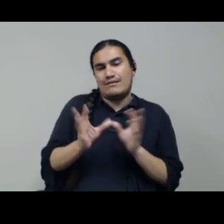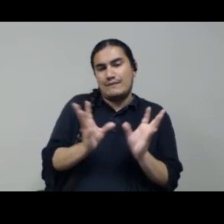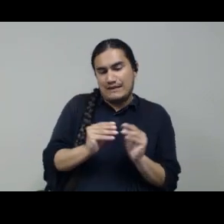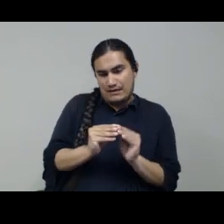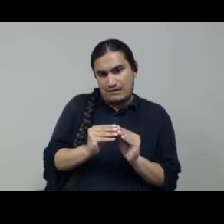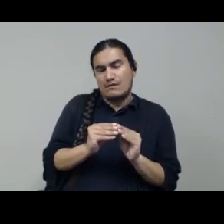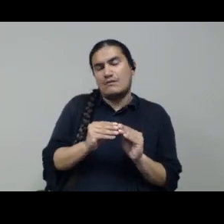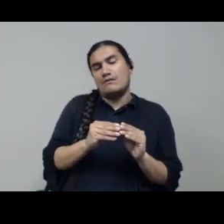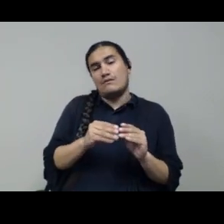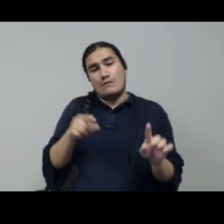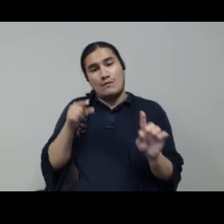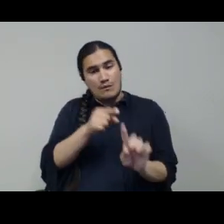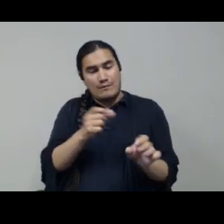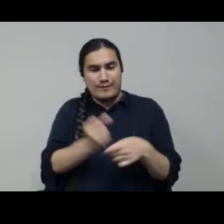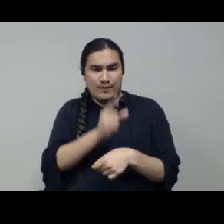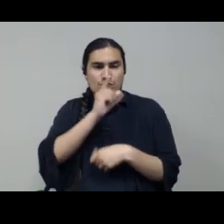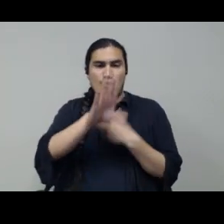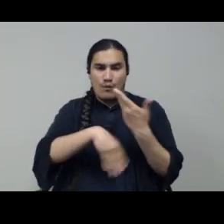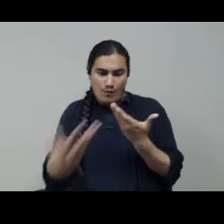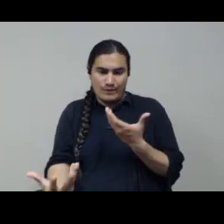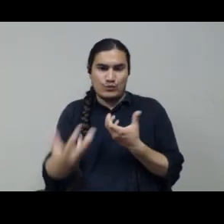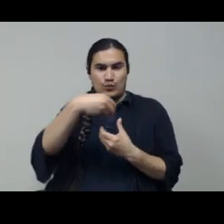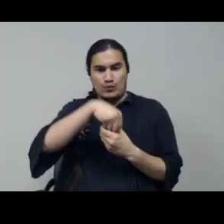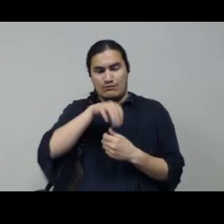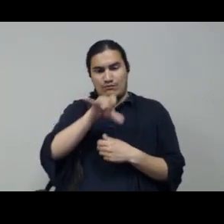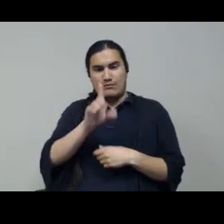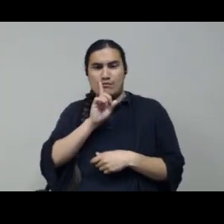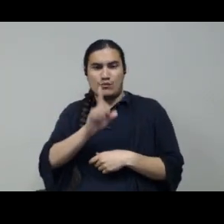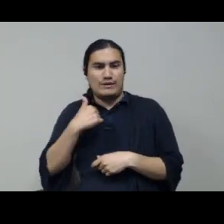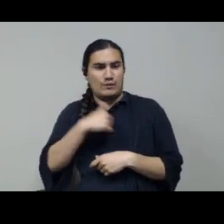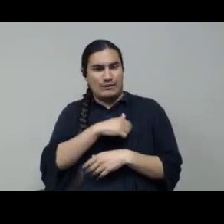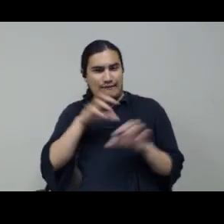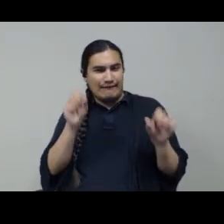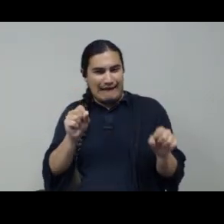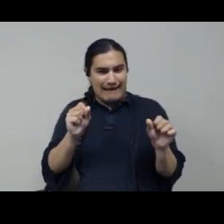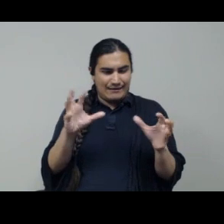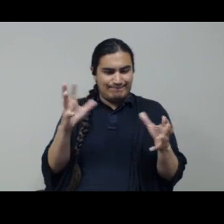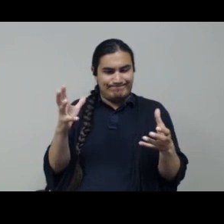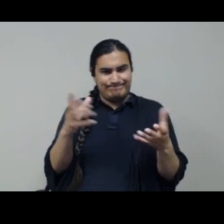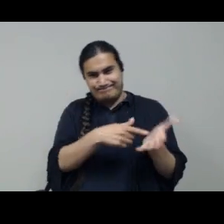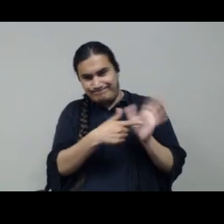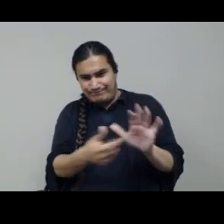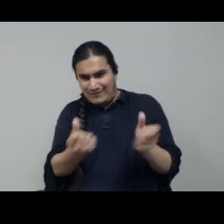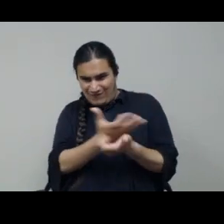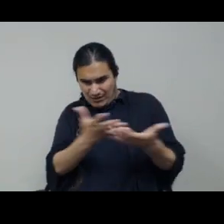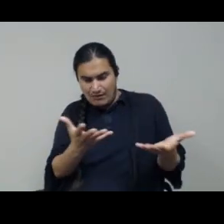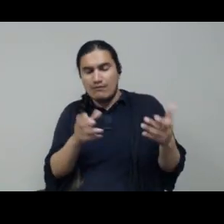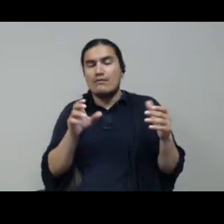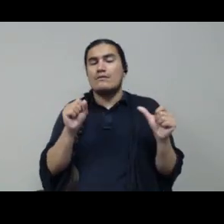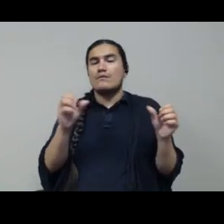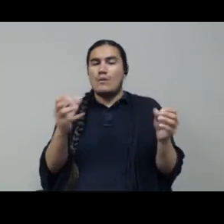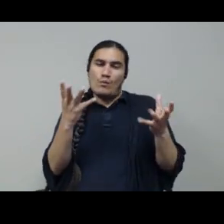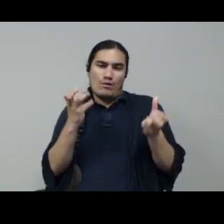make sure that it all was included and that we were really capturing everything. And so I just want to